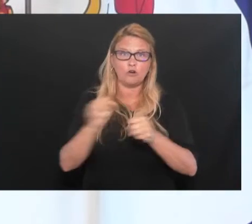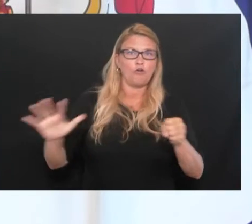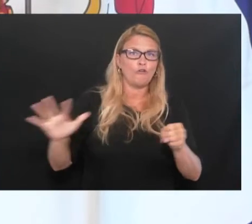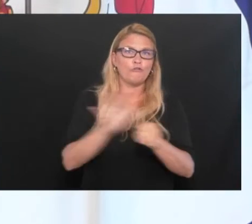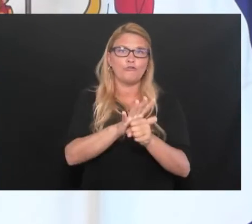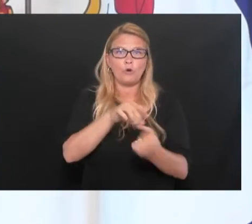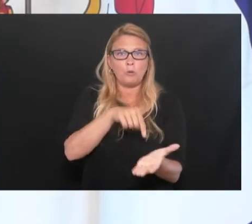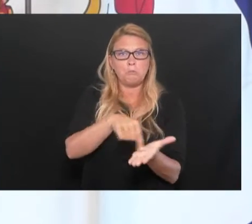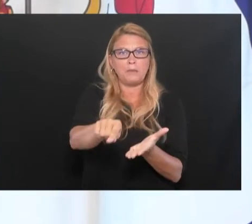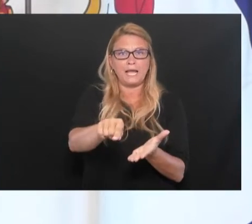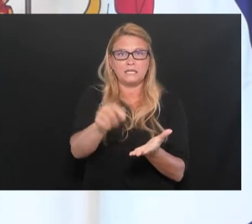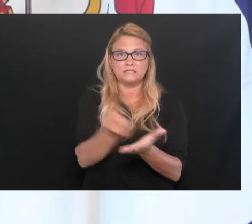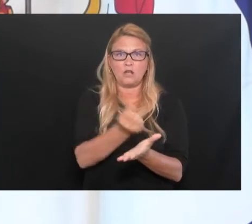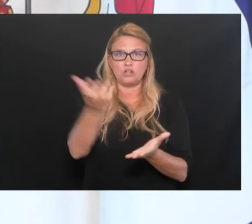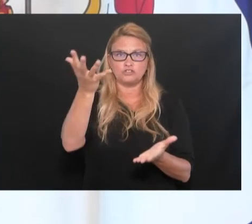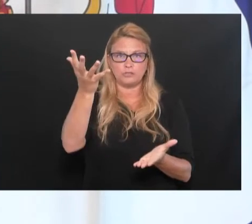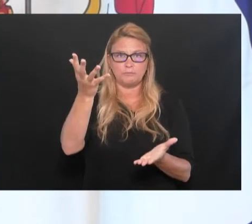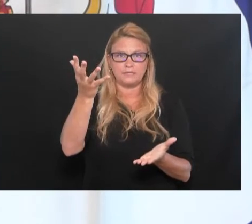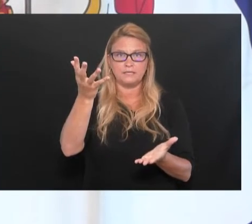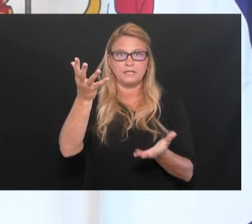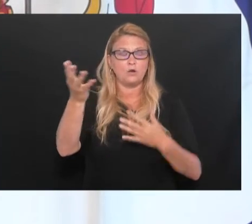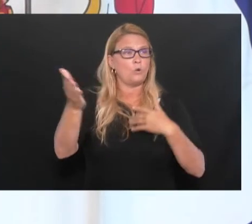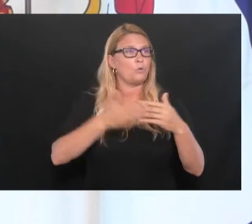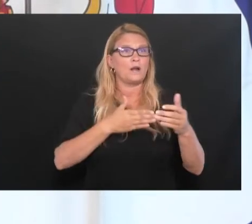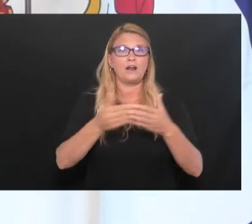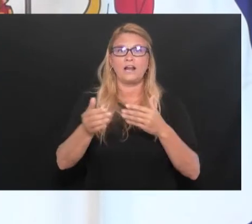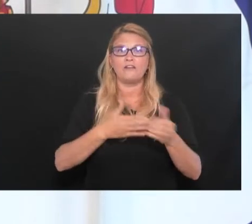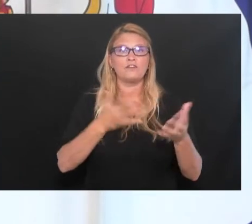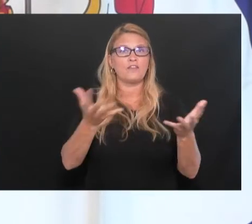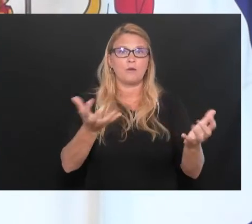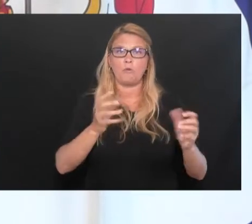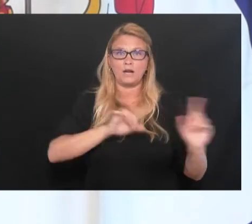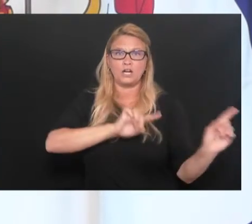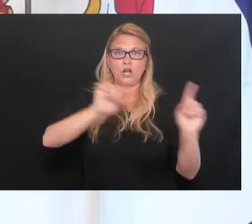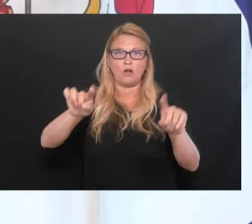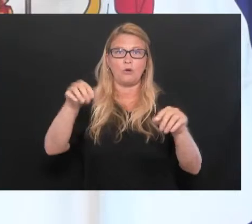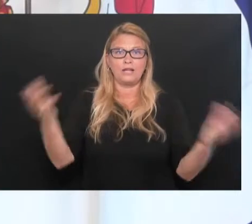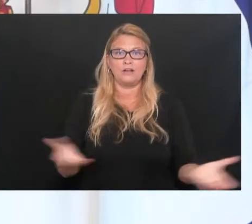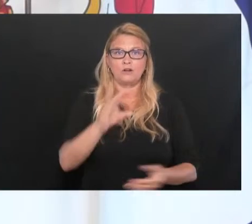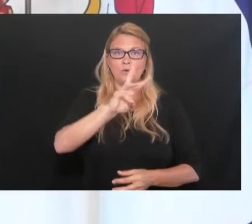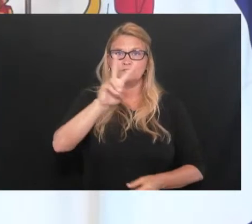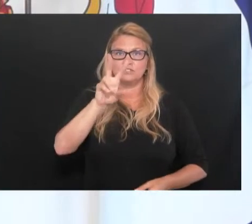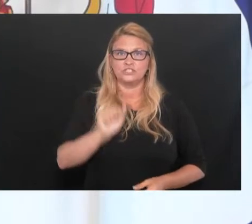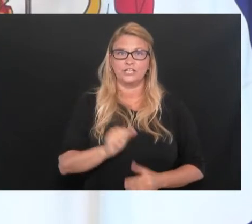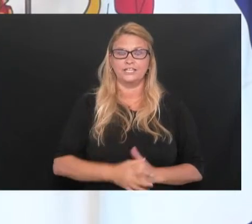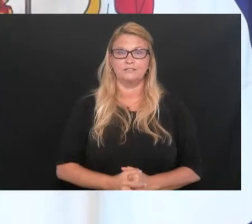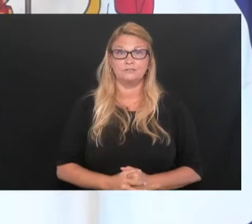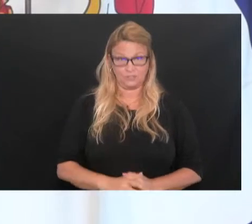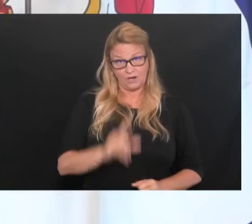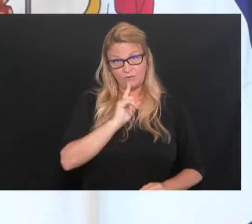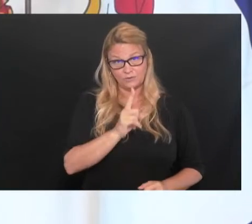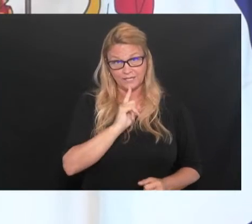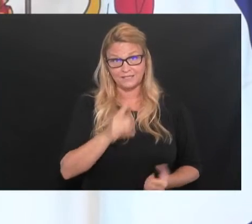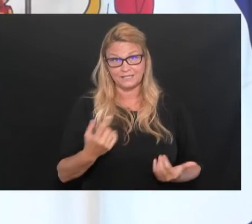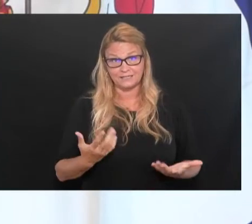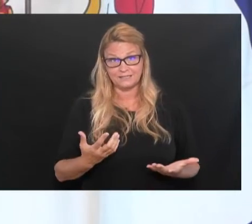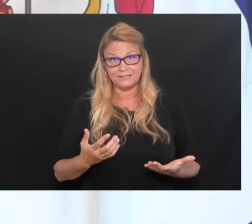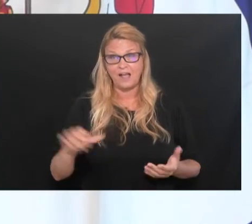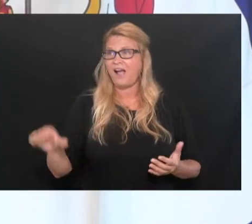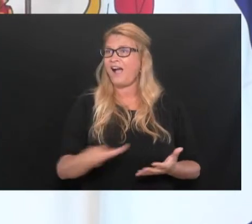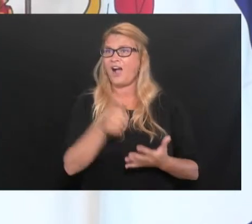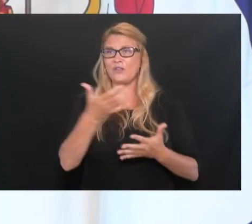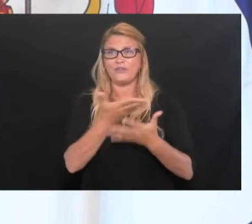ride scholarships to wherever they choose to go to school in West Virginia. My goodness, and all kinds of other